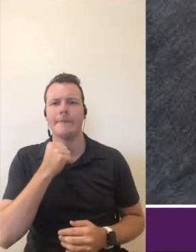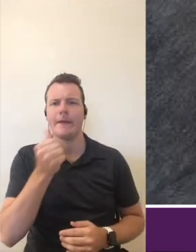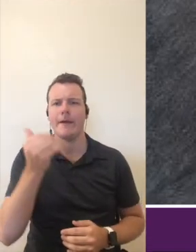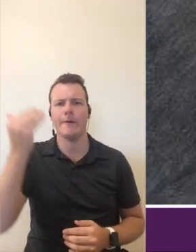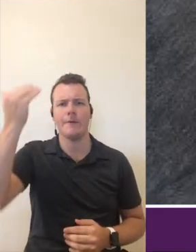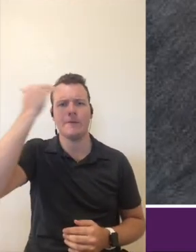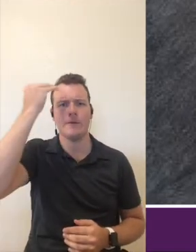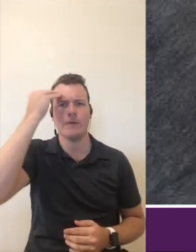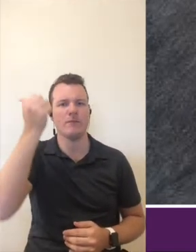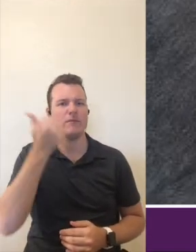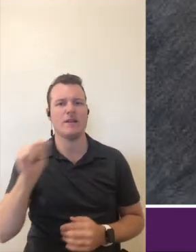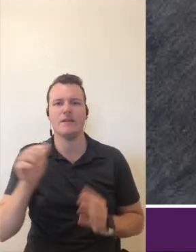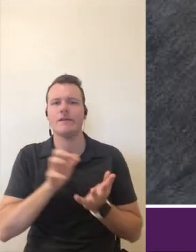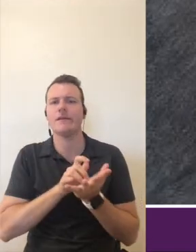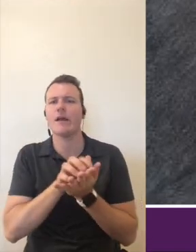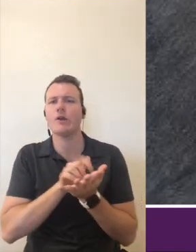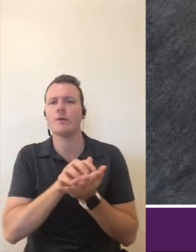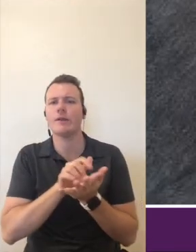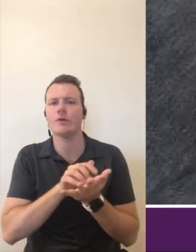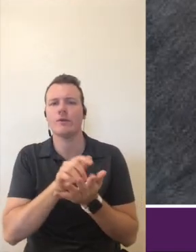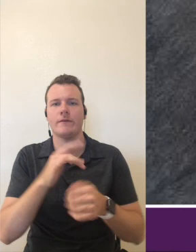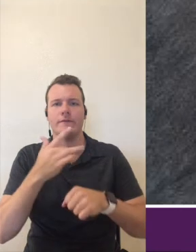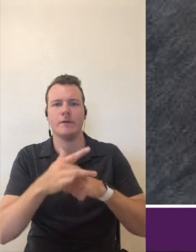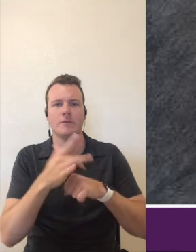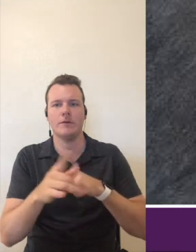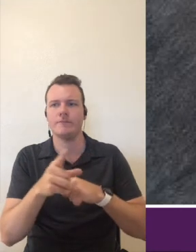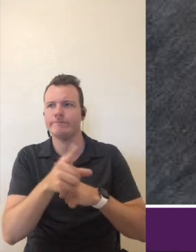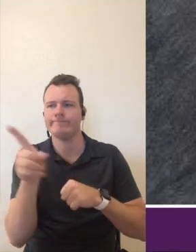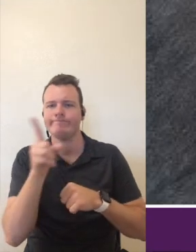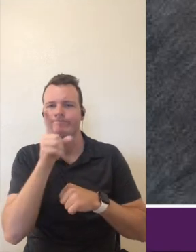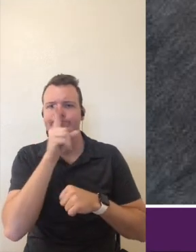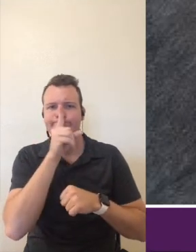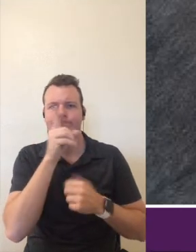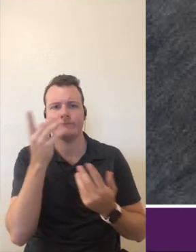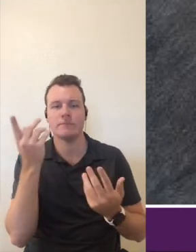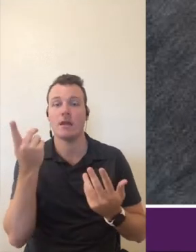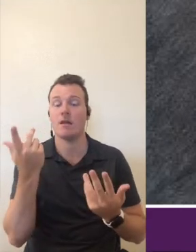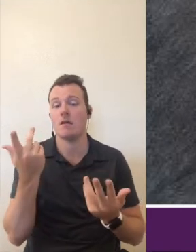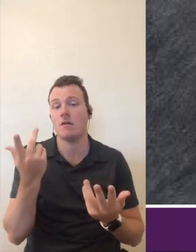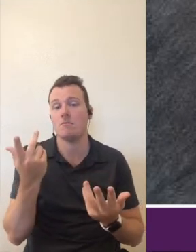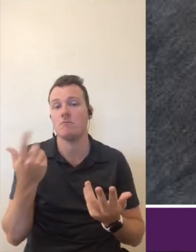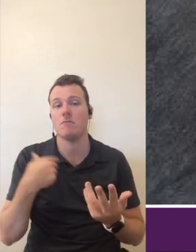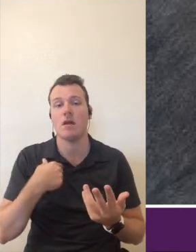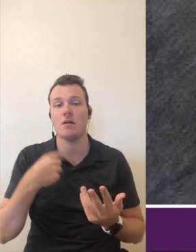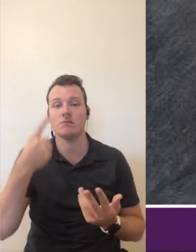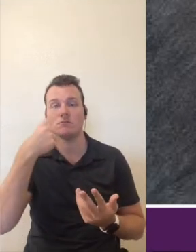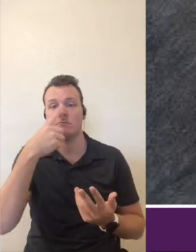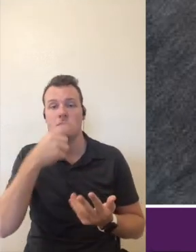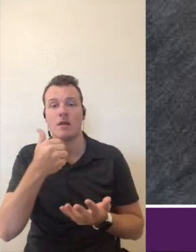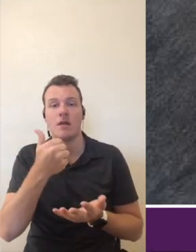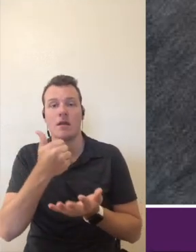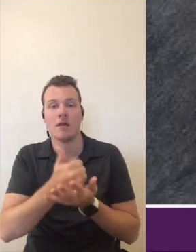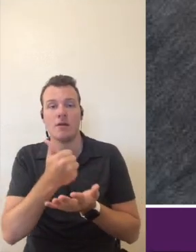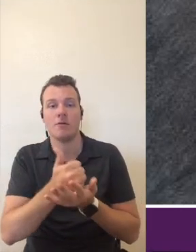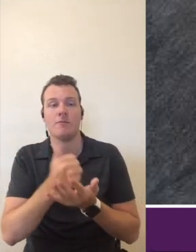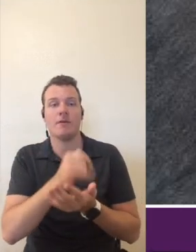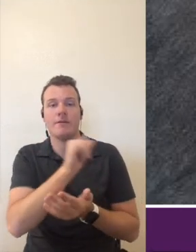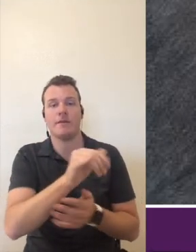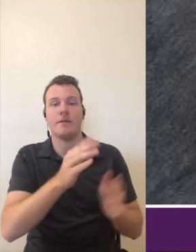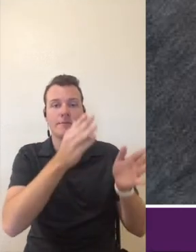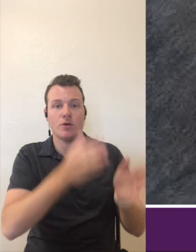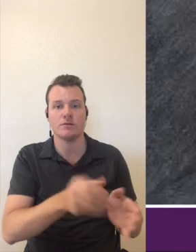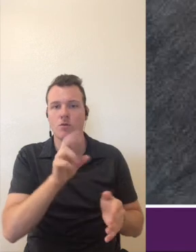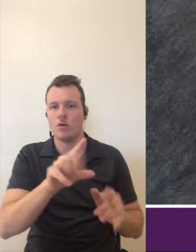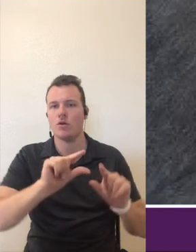costs? So I'm not aware of any calculators that are available. I'm certainly happy to